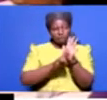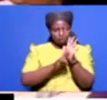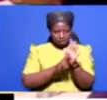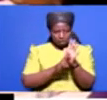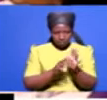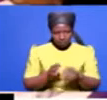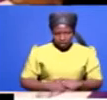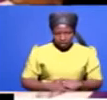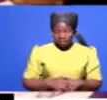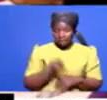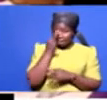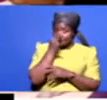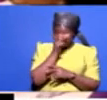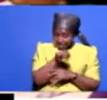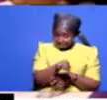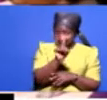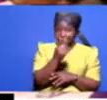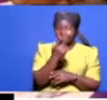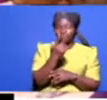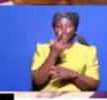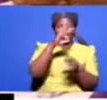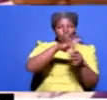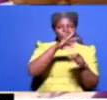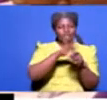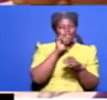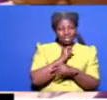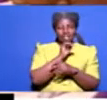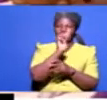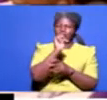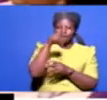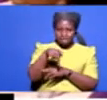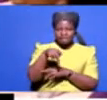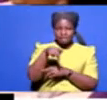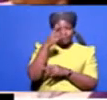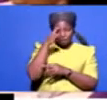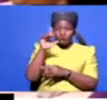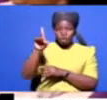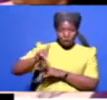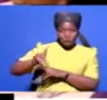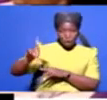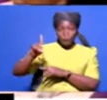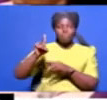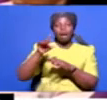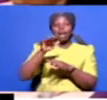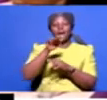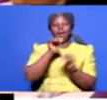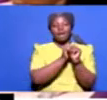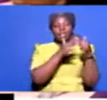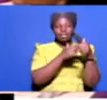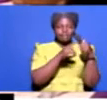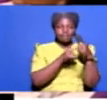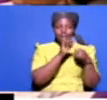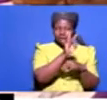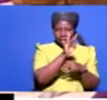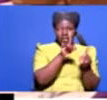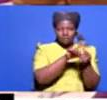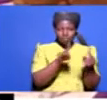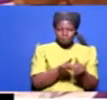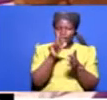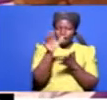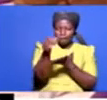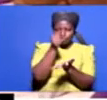Mwai Kibaki himself was elected Member of Parliament for Donholm in 1963 and appointed Parliamentary